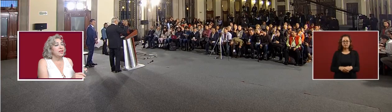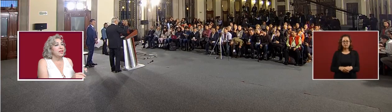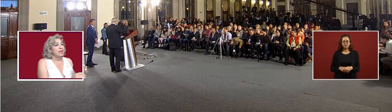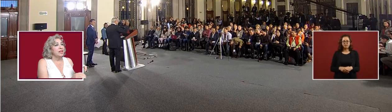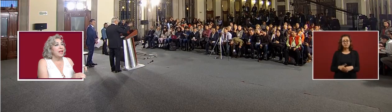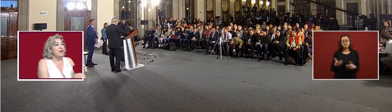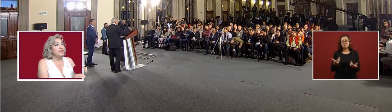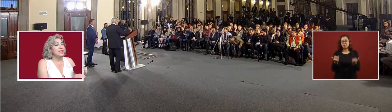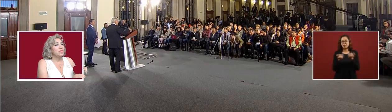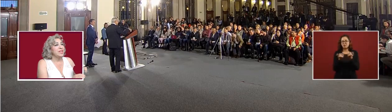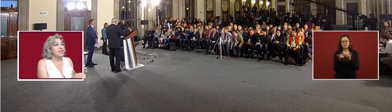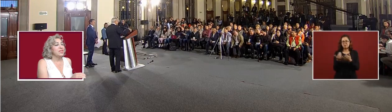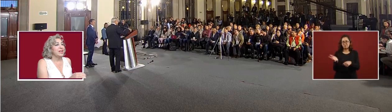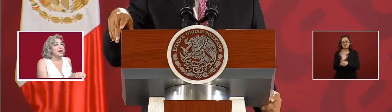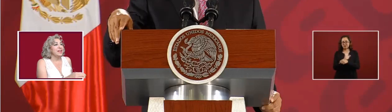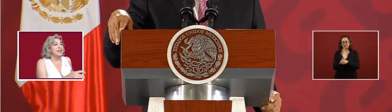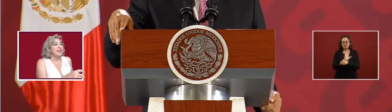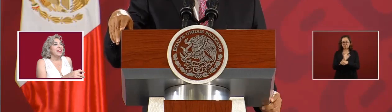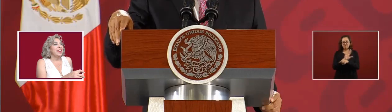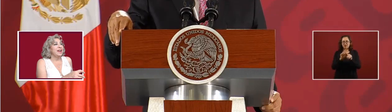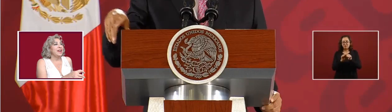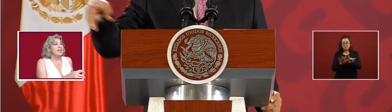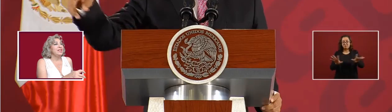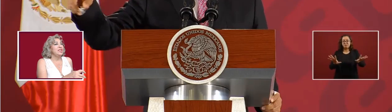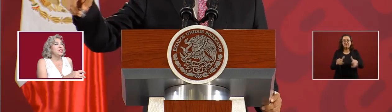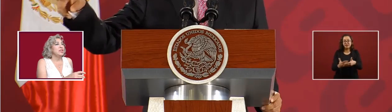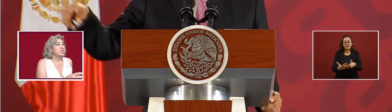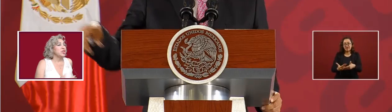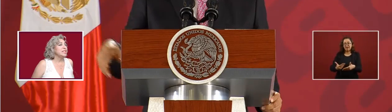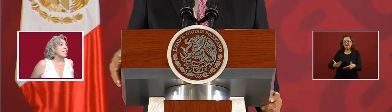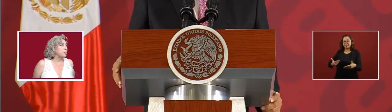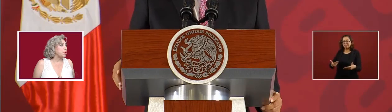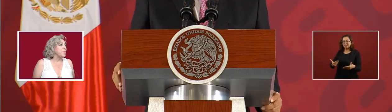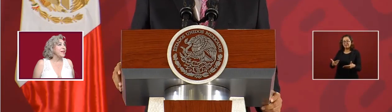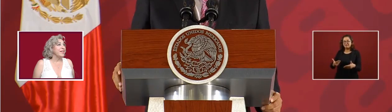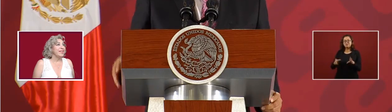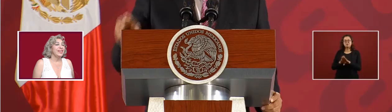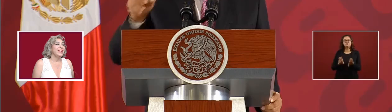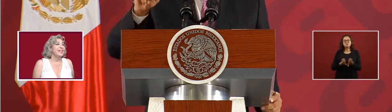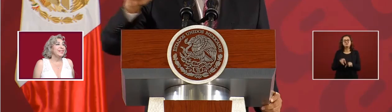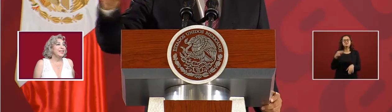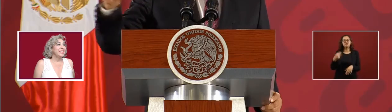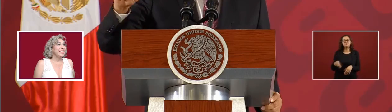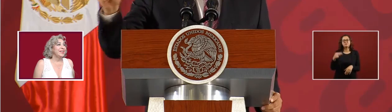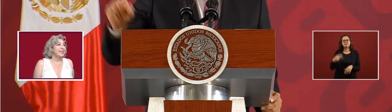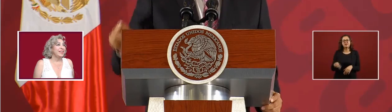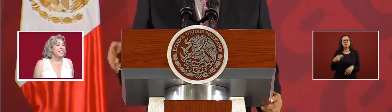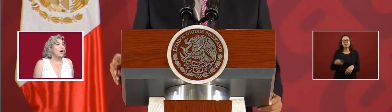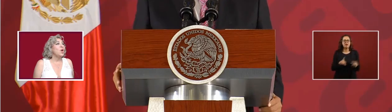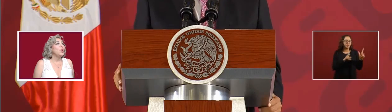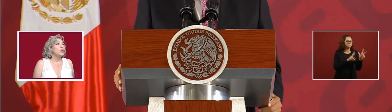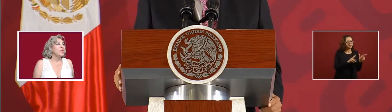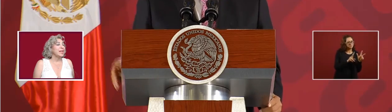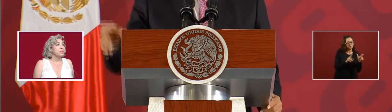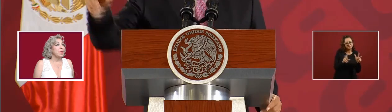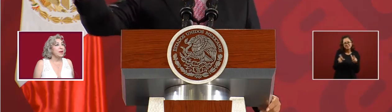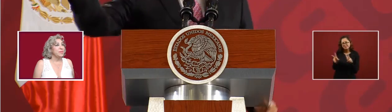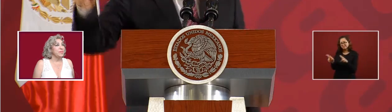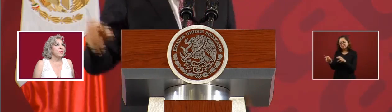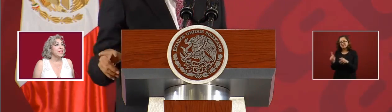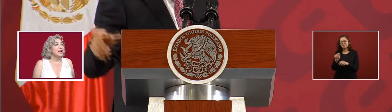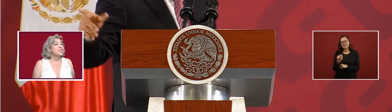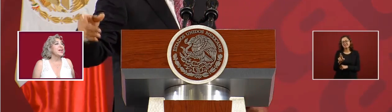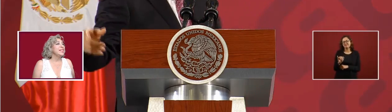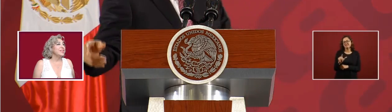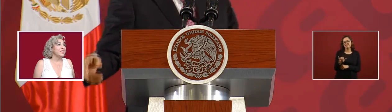how is it when you're gonna show it's like a premiere oh like a